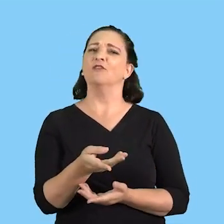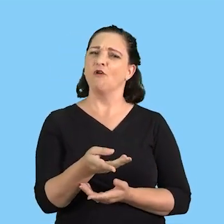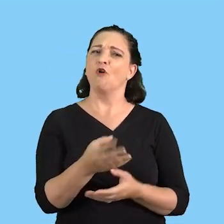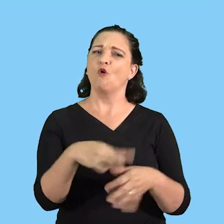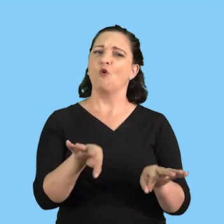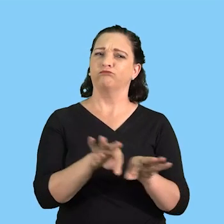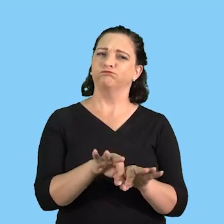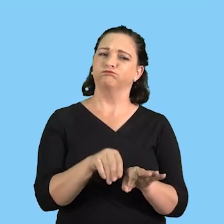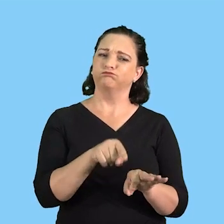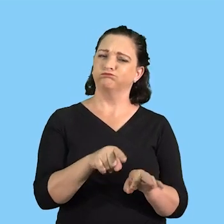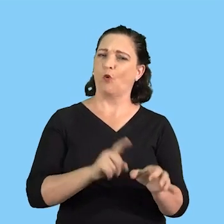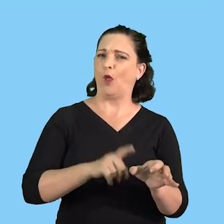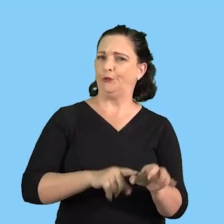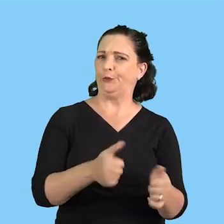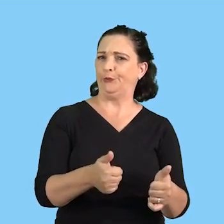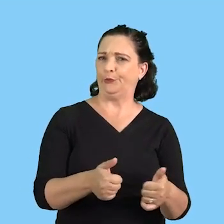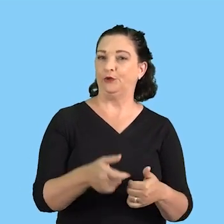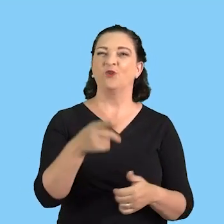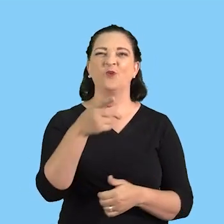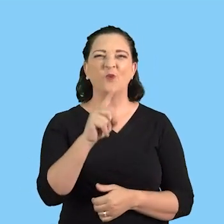you say that something is quality.